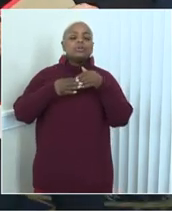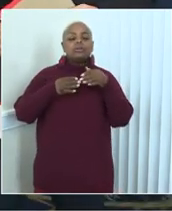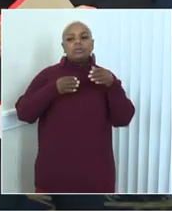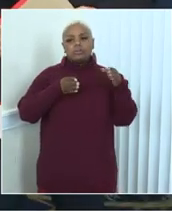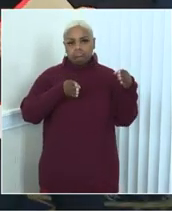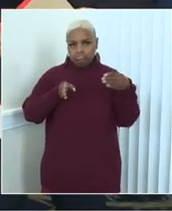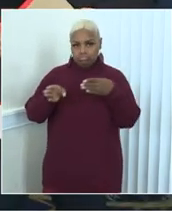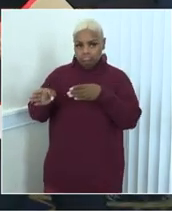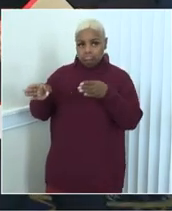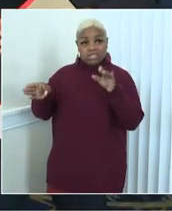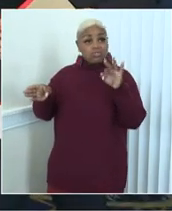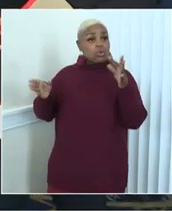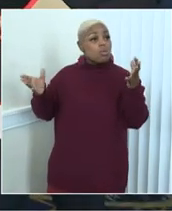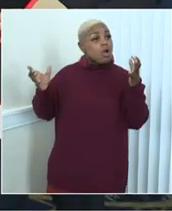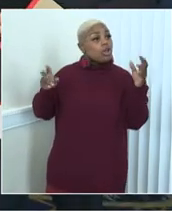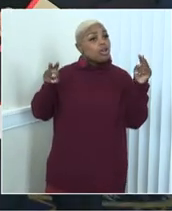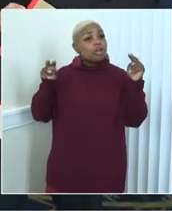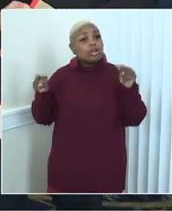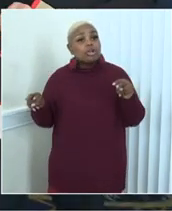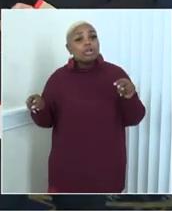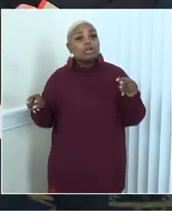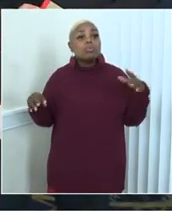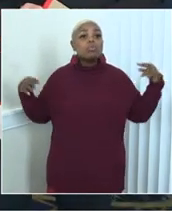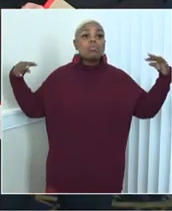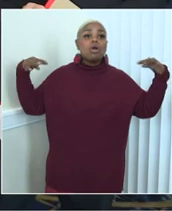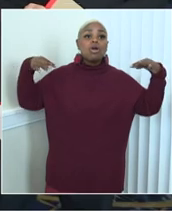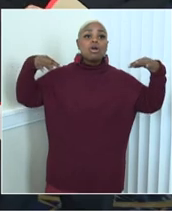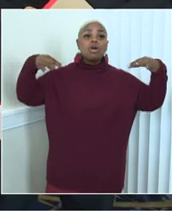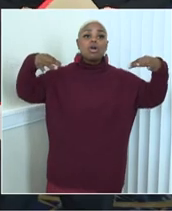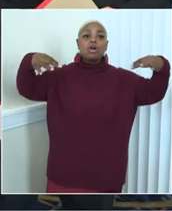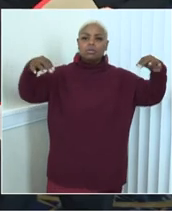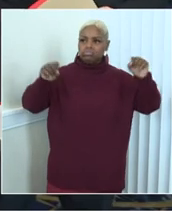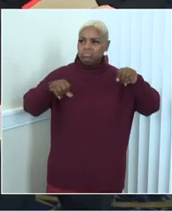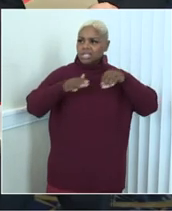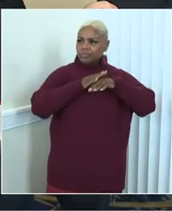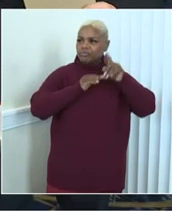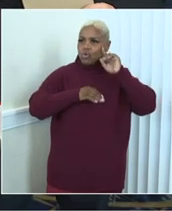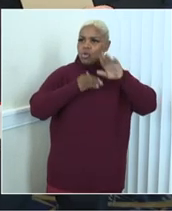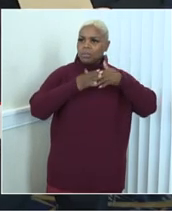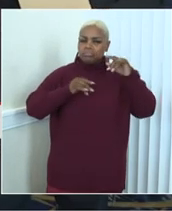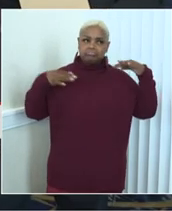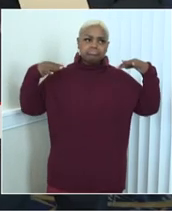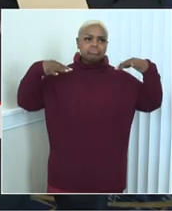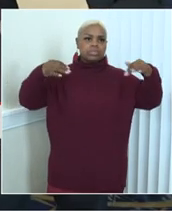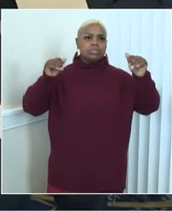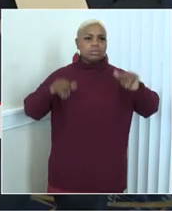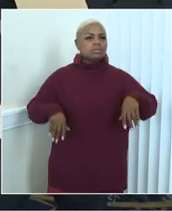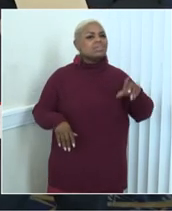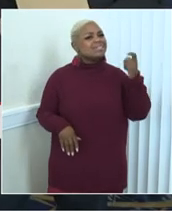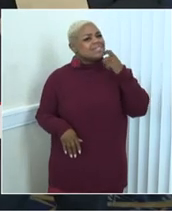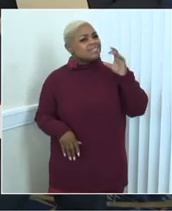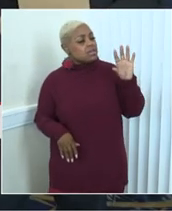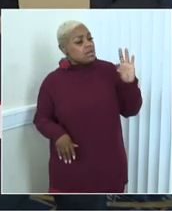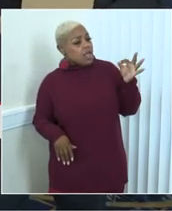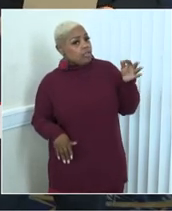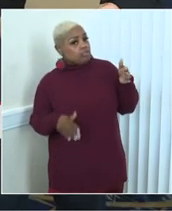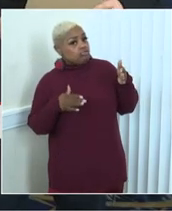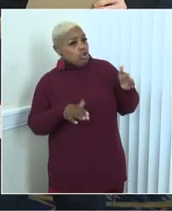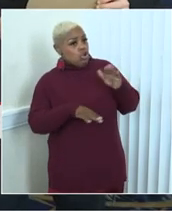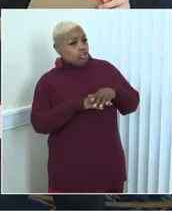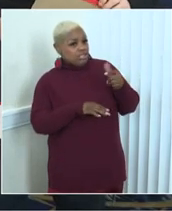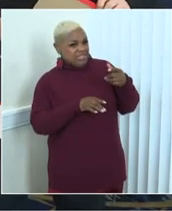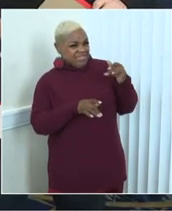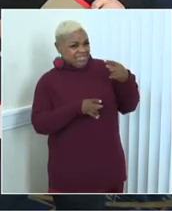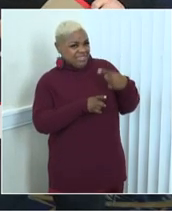to come and watch that, that will be accessible to the public. Can I ask how many, we heard 9th and G is a security checkpoint to get into